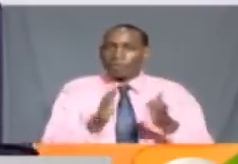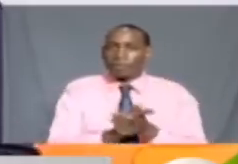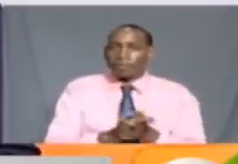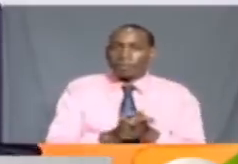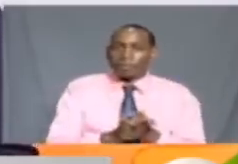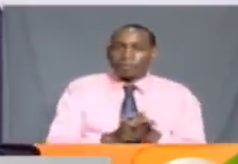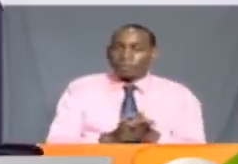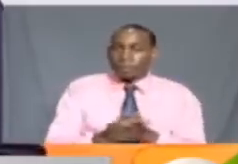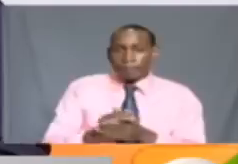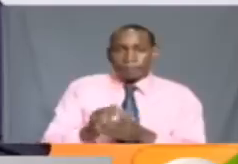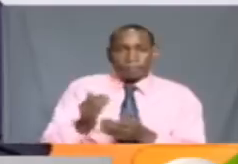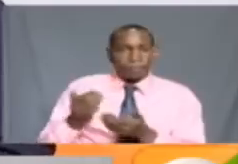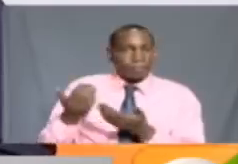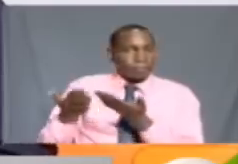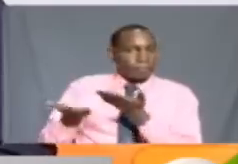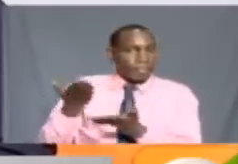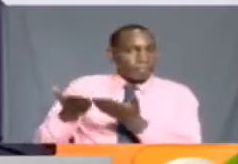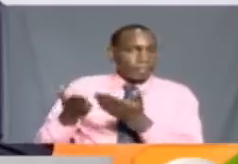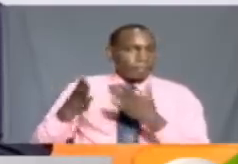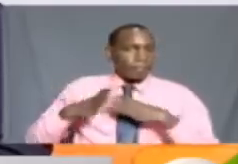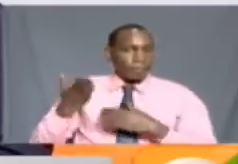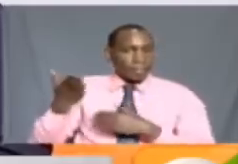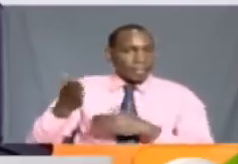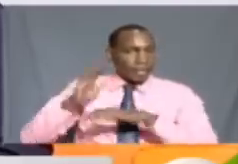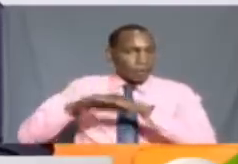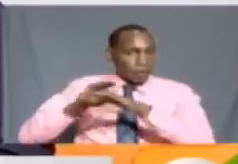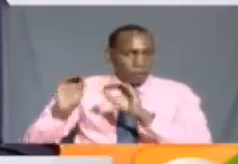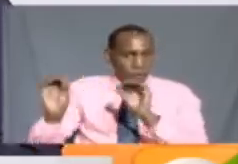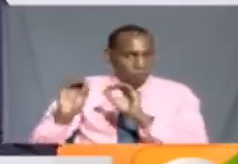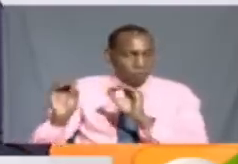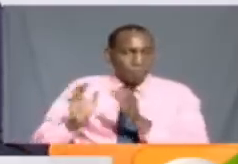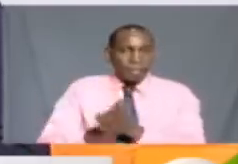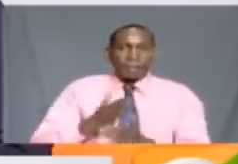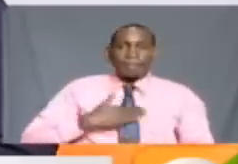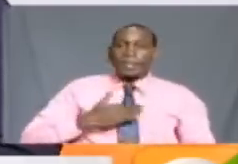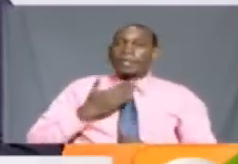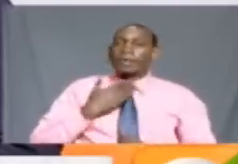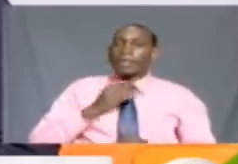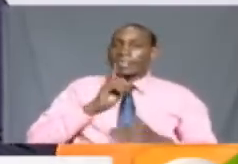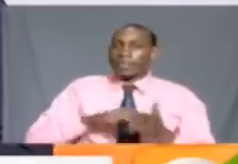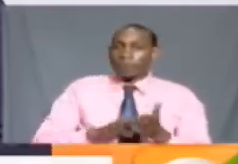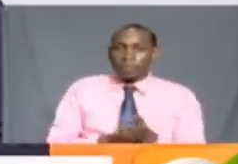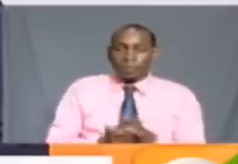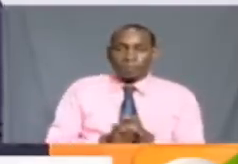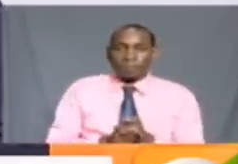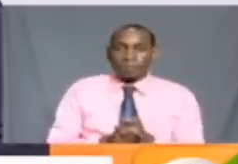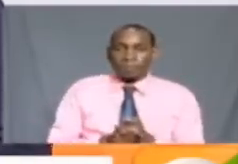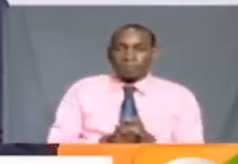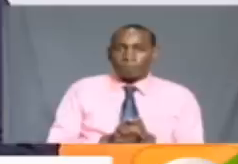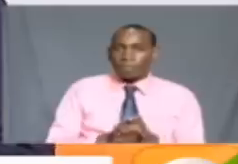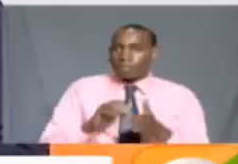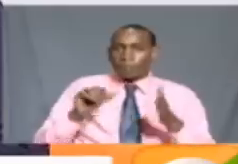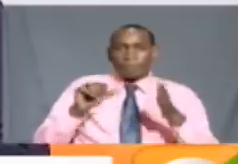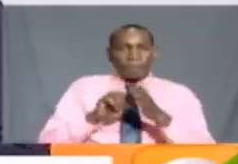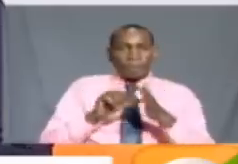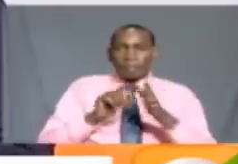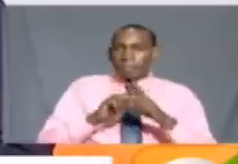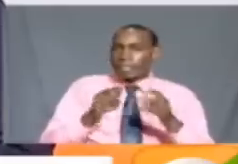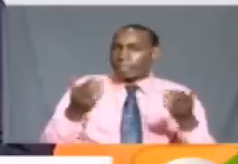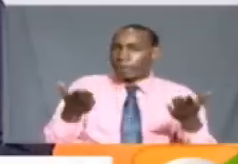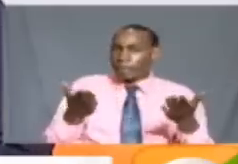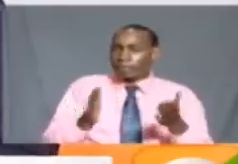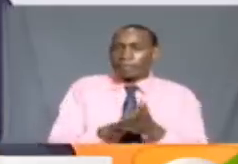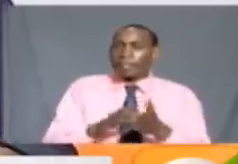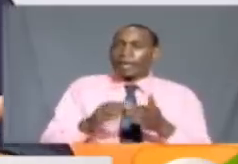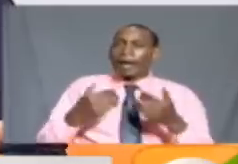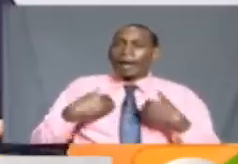necessarily the right people. Yeah. But also, I want to say this. I don't think the rain started beating us anyway. I think that's what we have been all